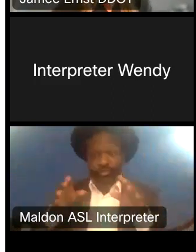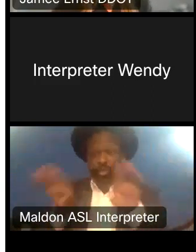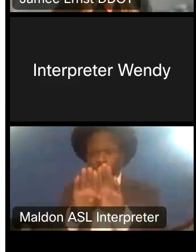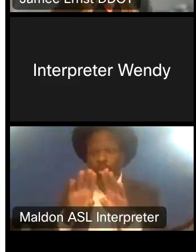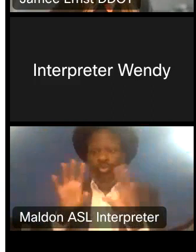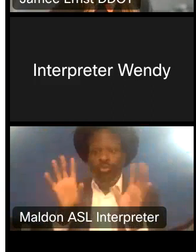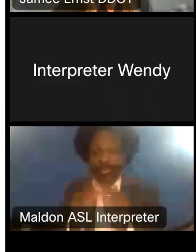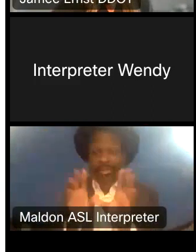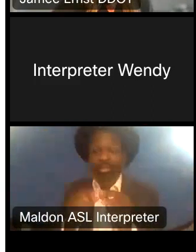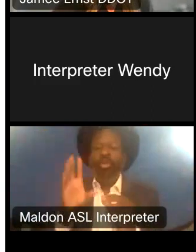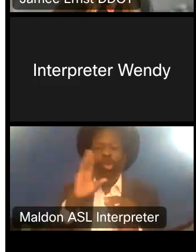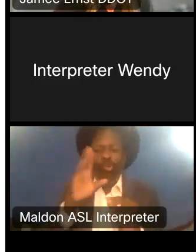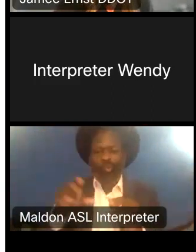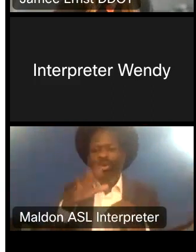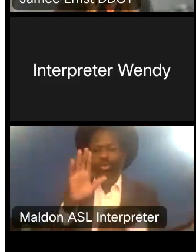Title VI form.